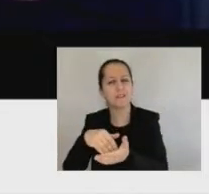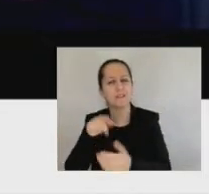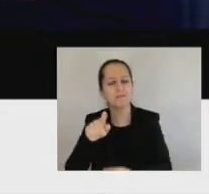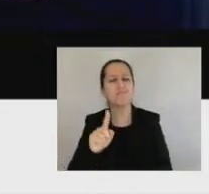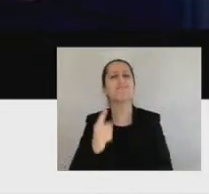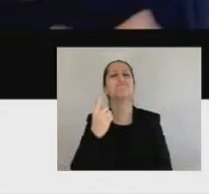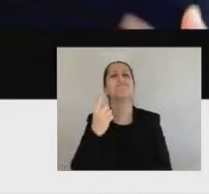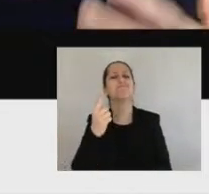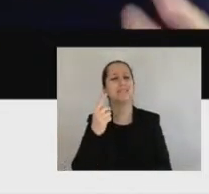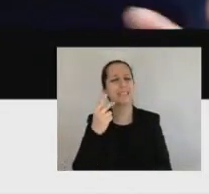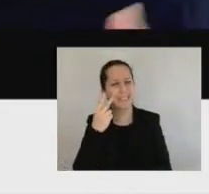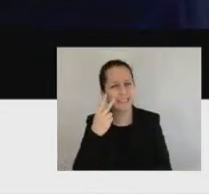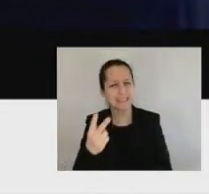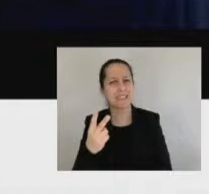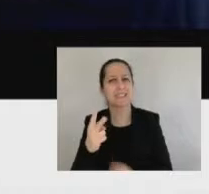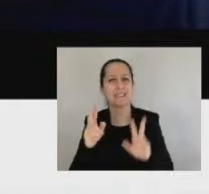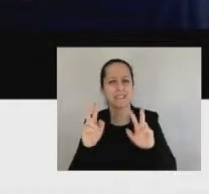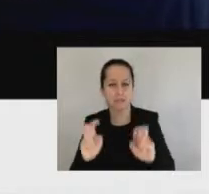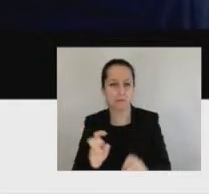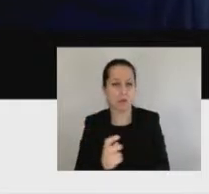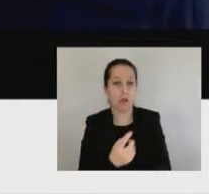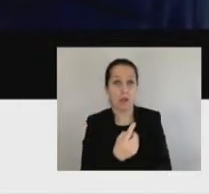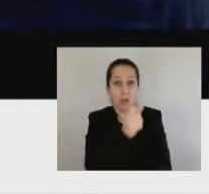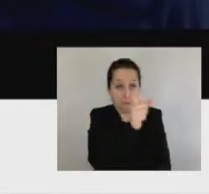vulnerability, once again, as a preeminent